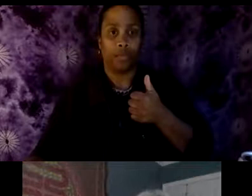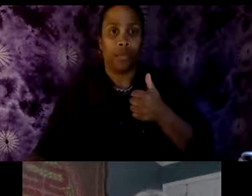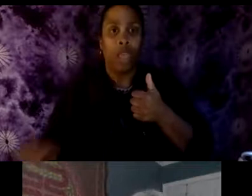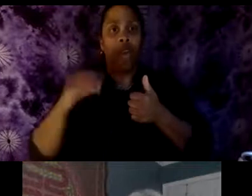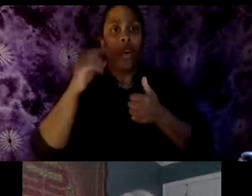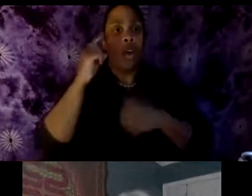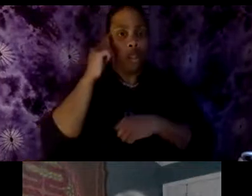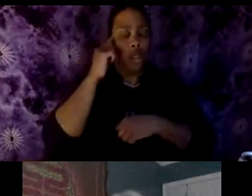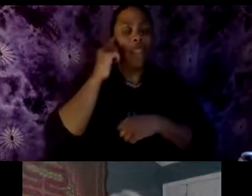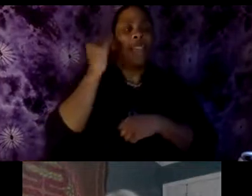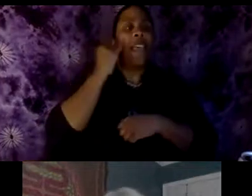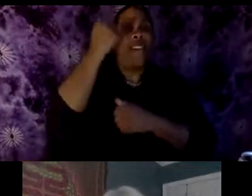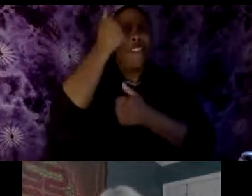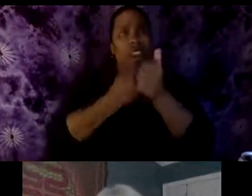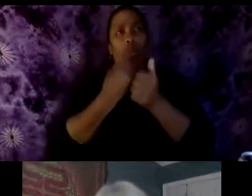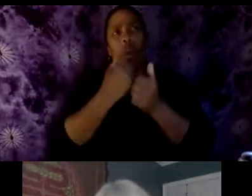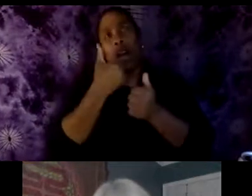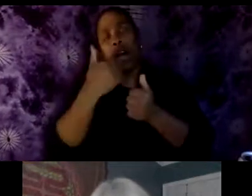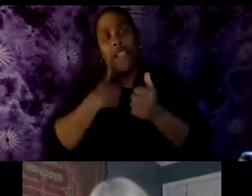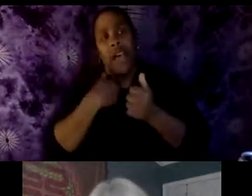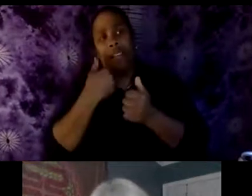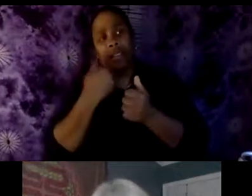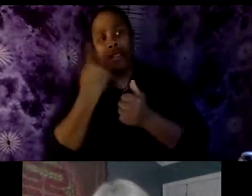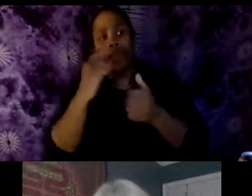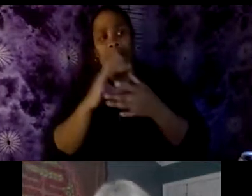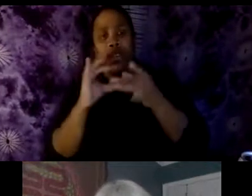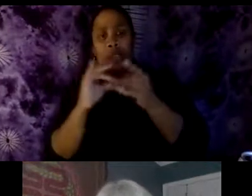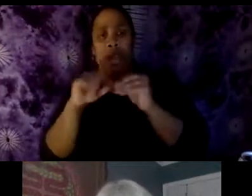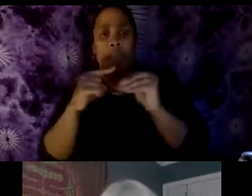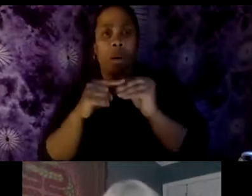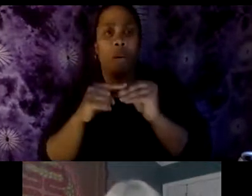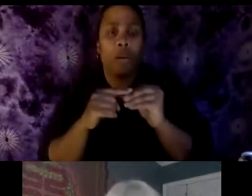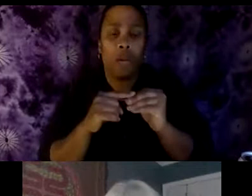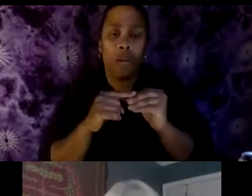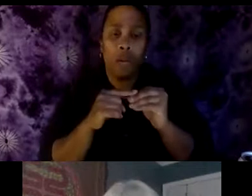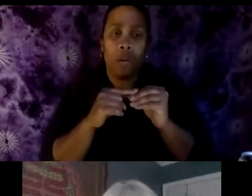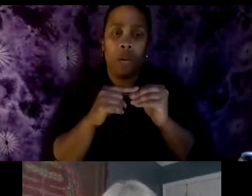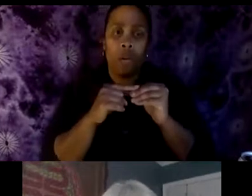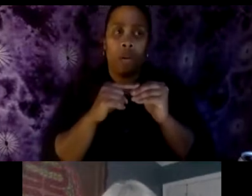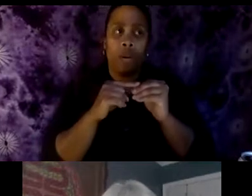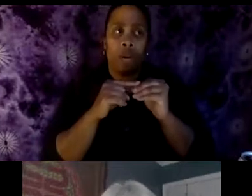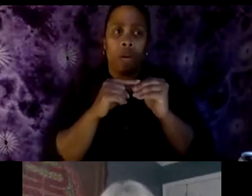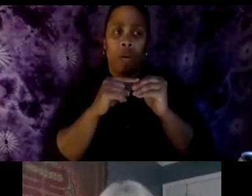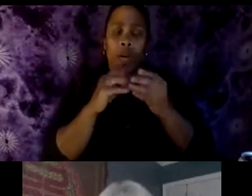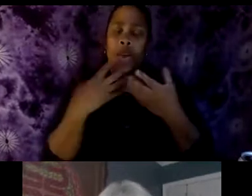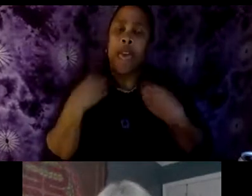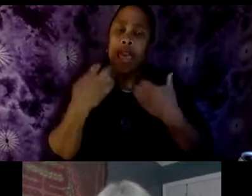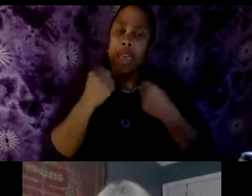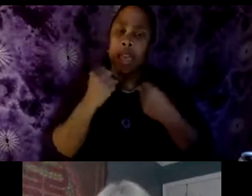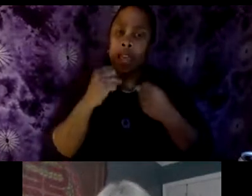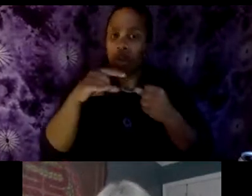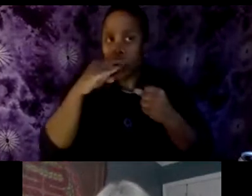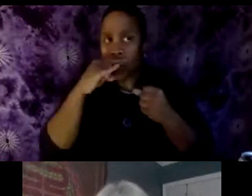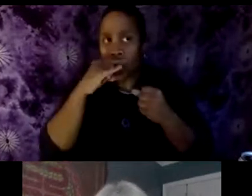like I think it was healing, healing little children through root chakra, and then we'll talk